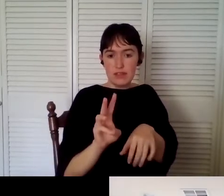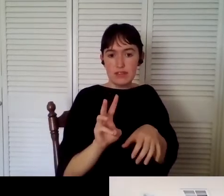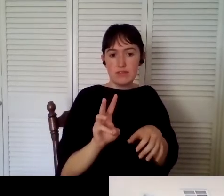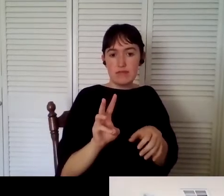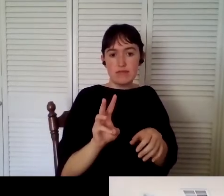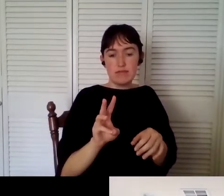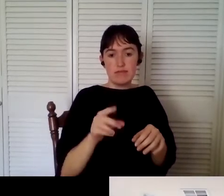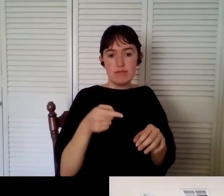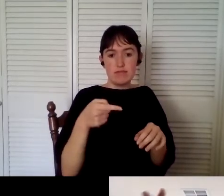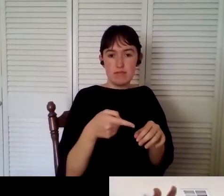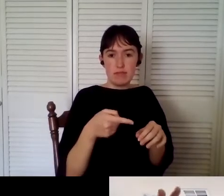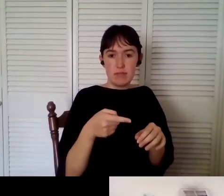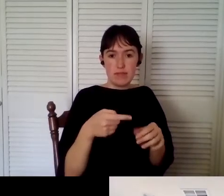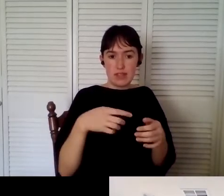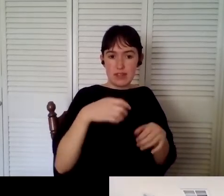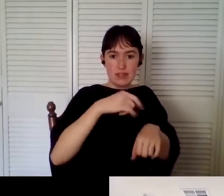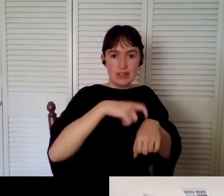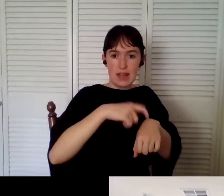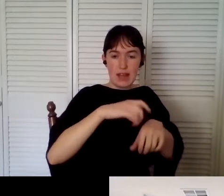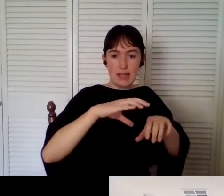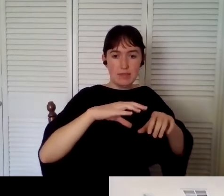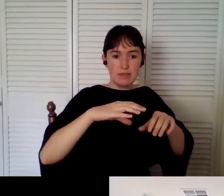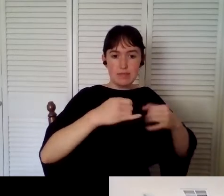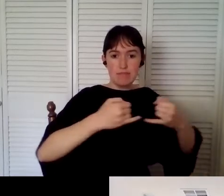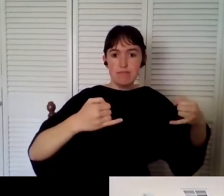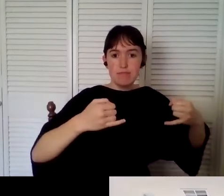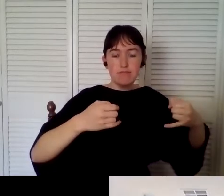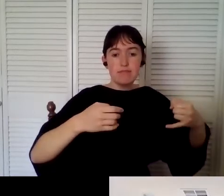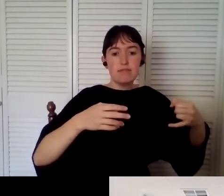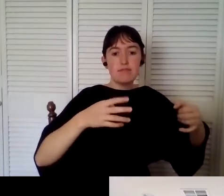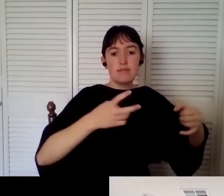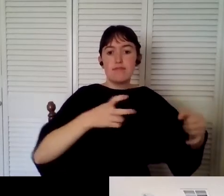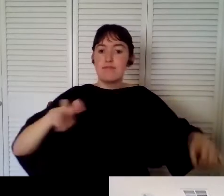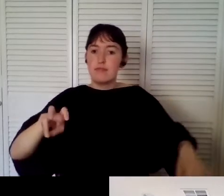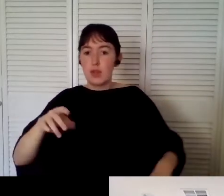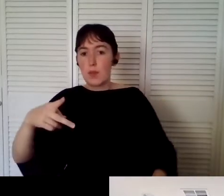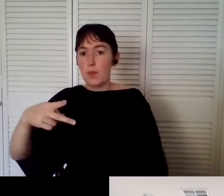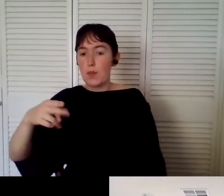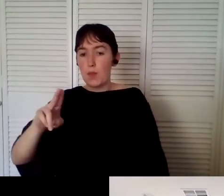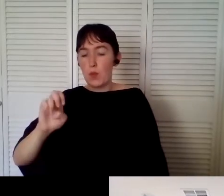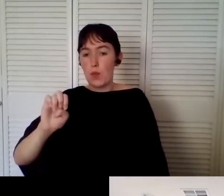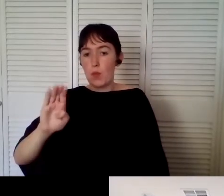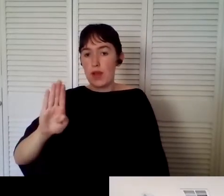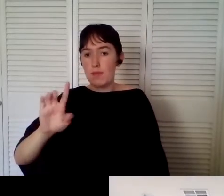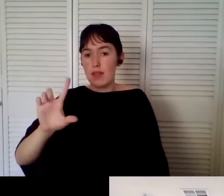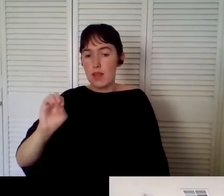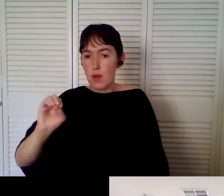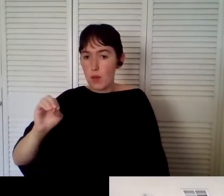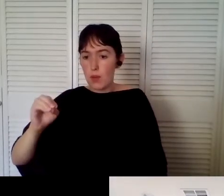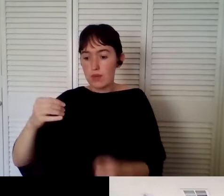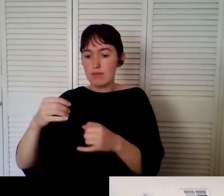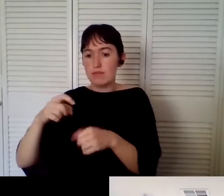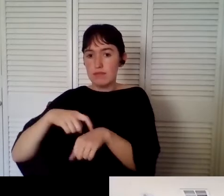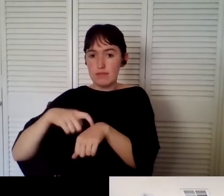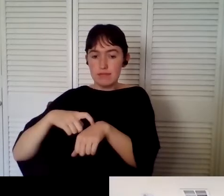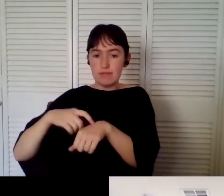to the Pueblo period, where they settle around 500 CE and start farming and